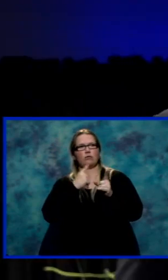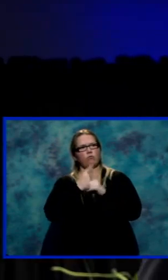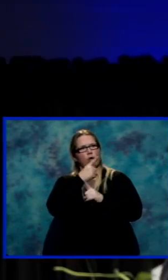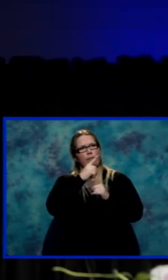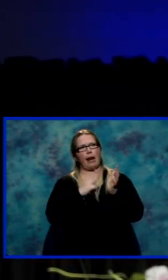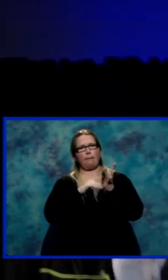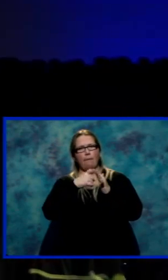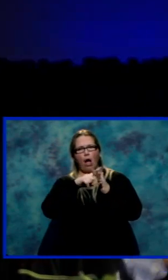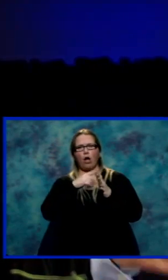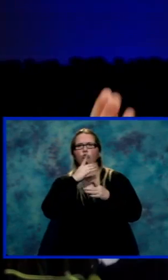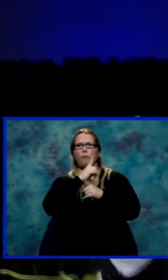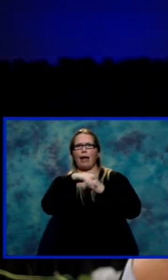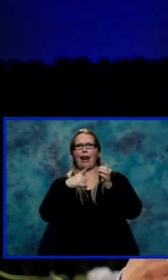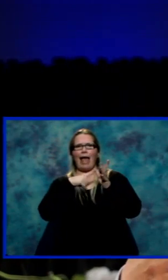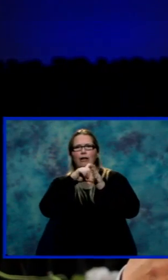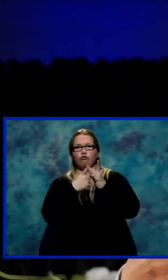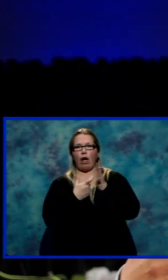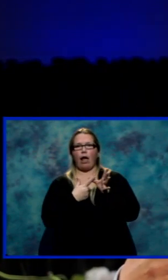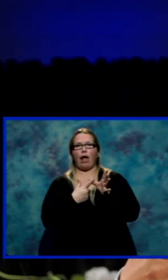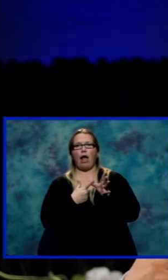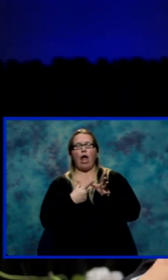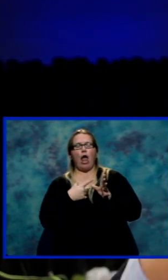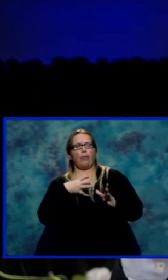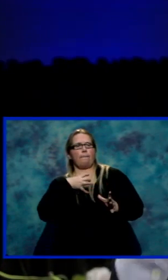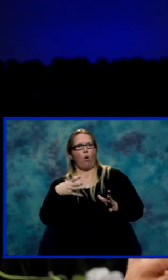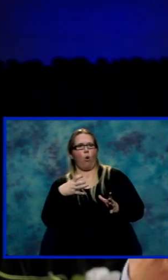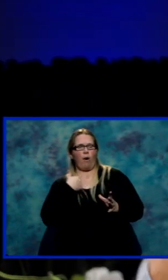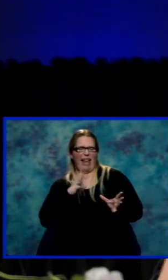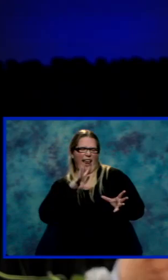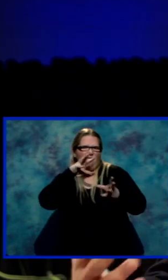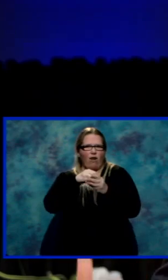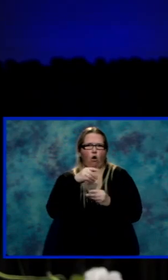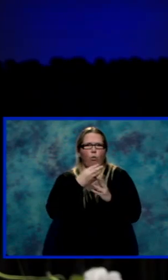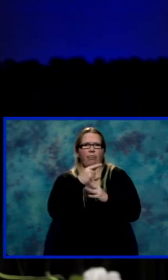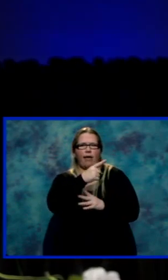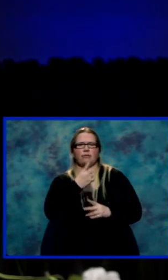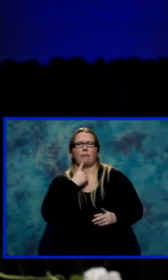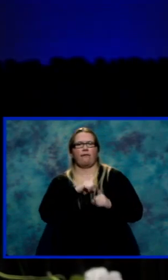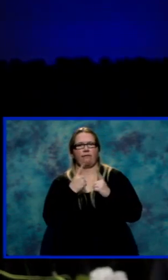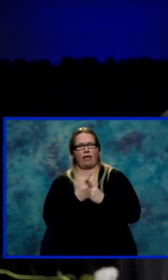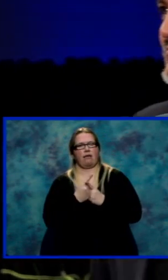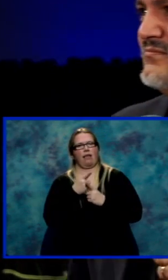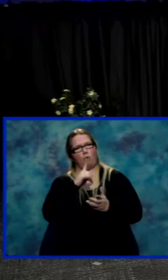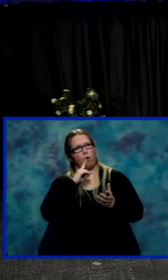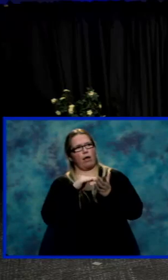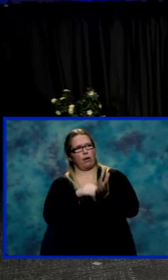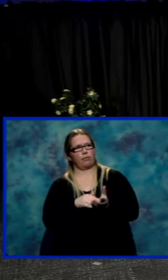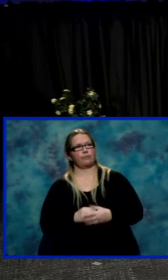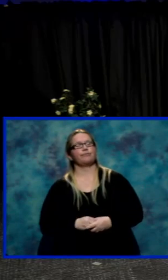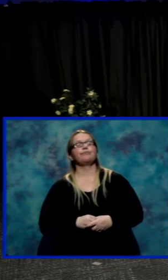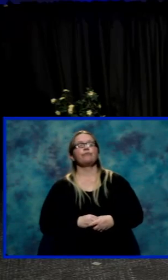about ADRA. The more engaged we get with those kinds of projects, I think the more we're going to see a fruit from that. Could I